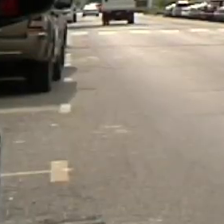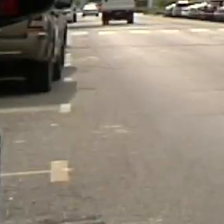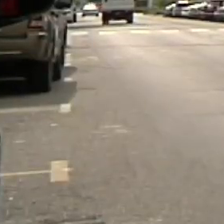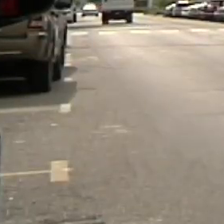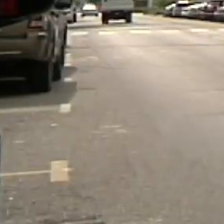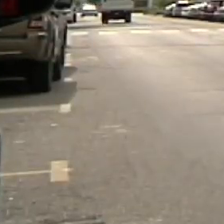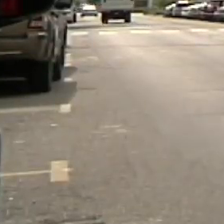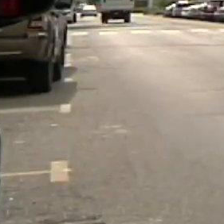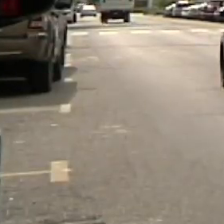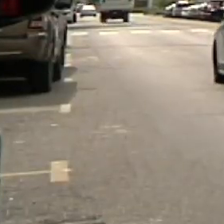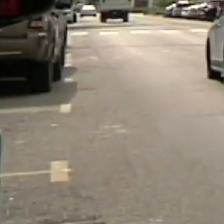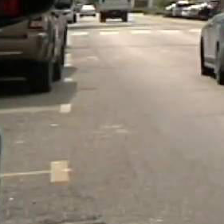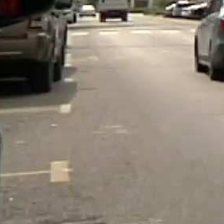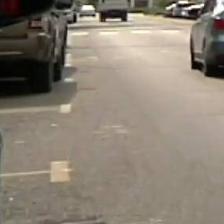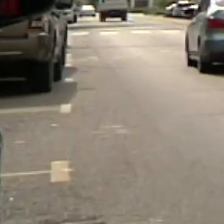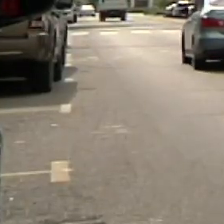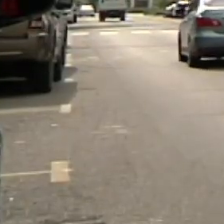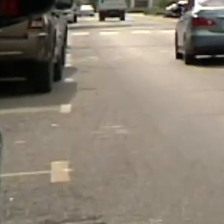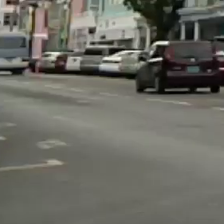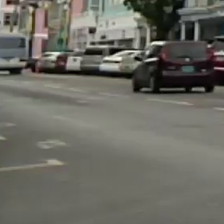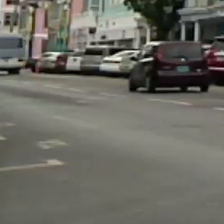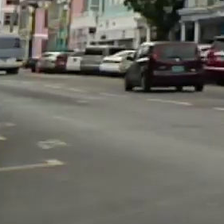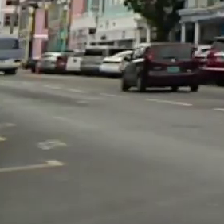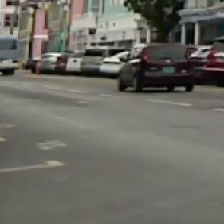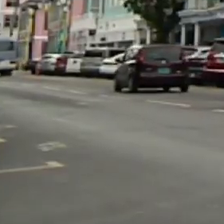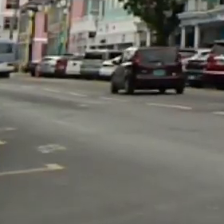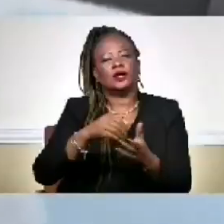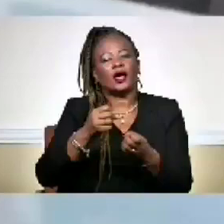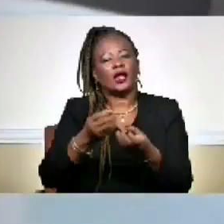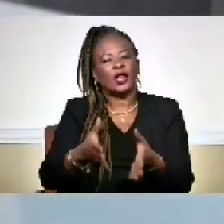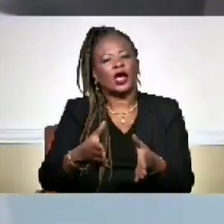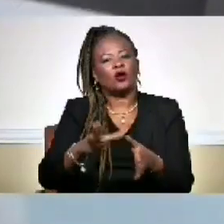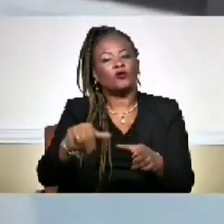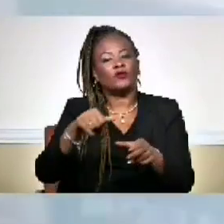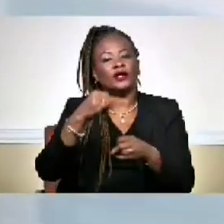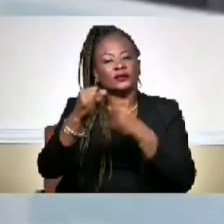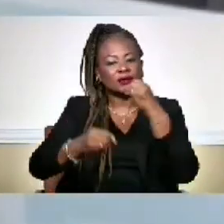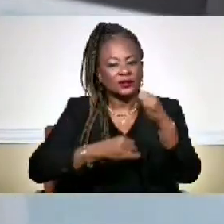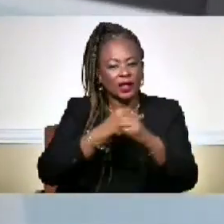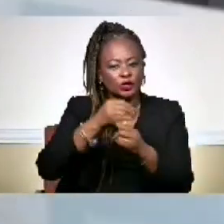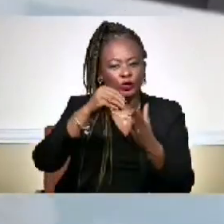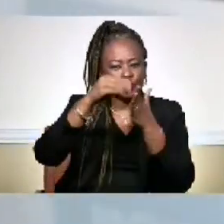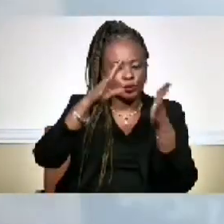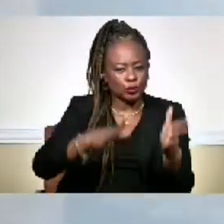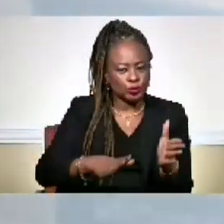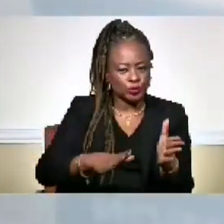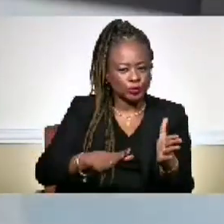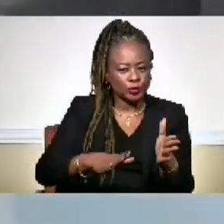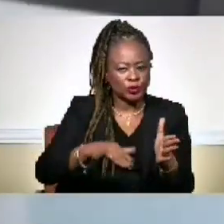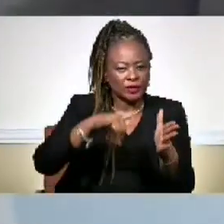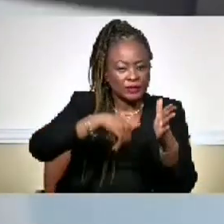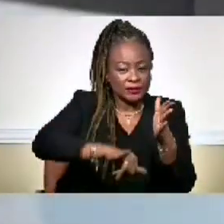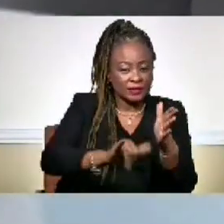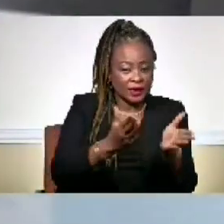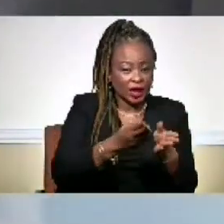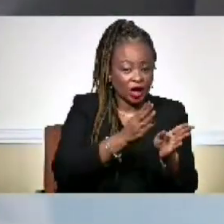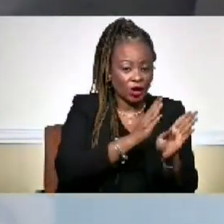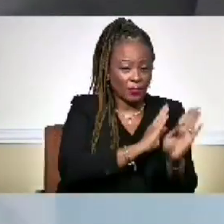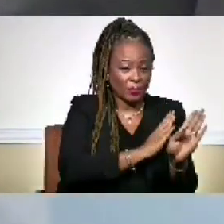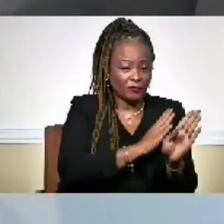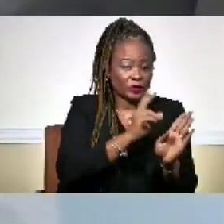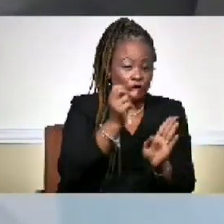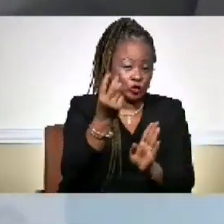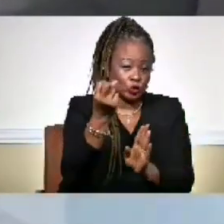under these terms further explained by the Immigration Director. Students and remote professionals who reside in the Bahamas for 12